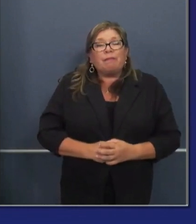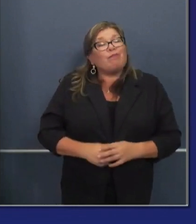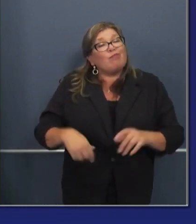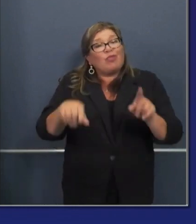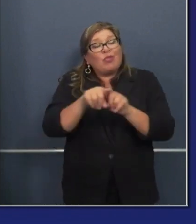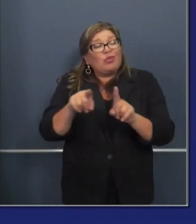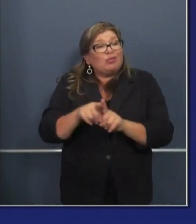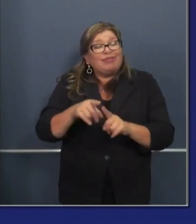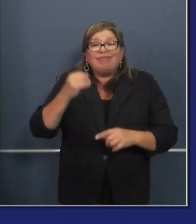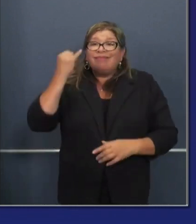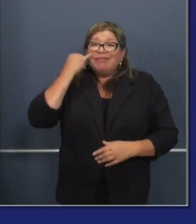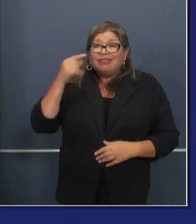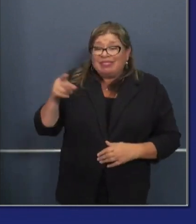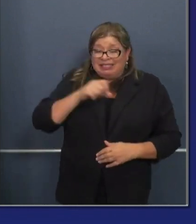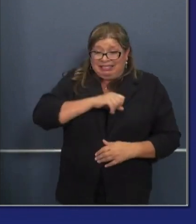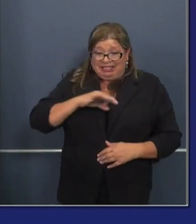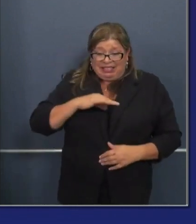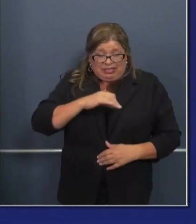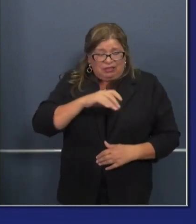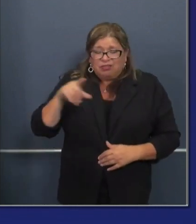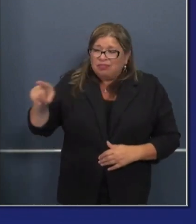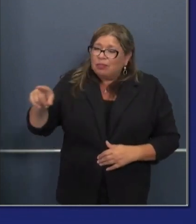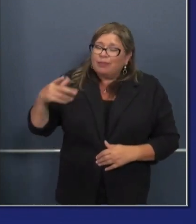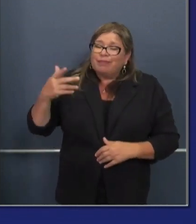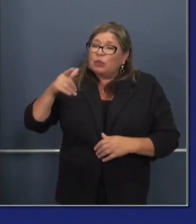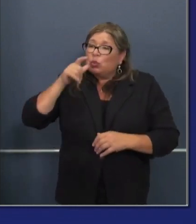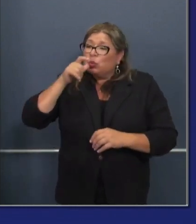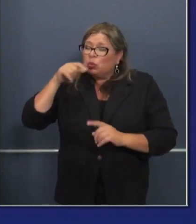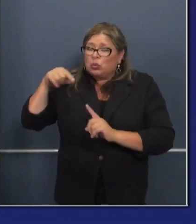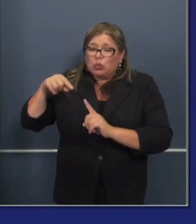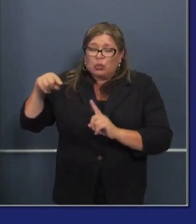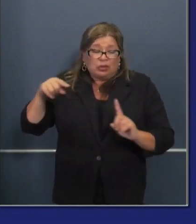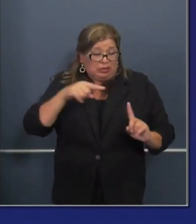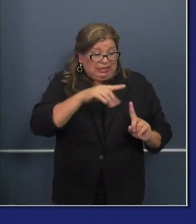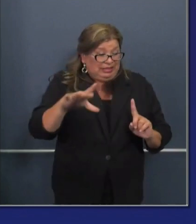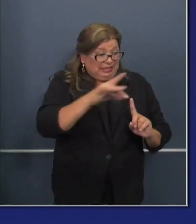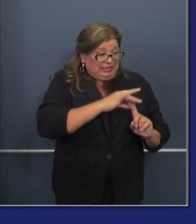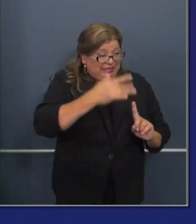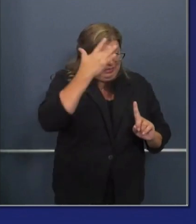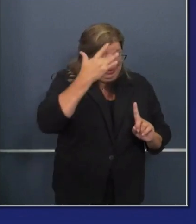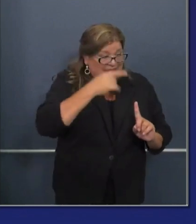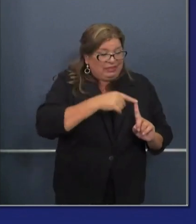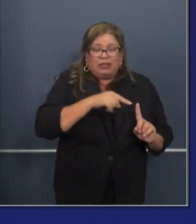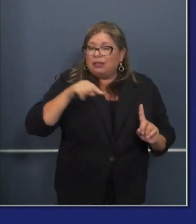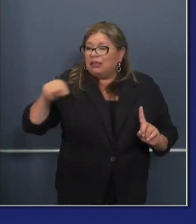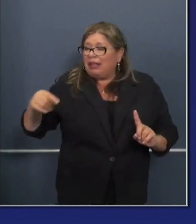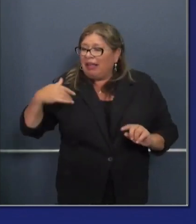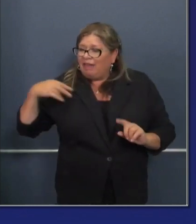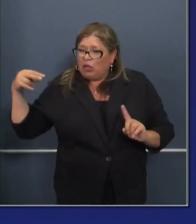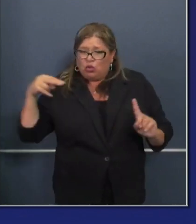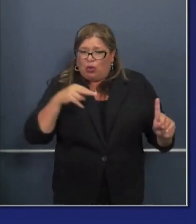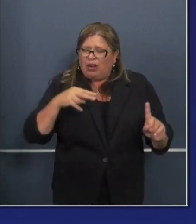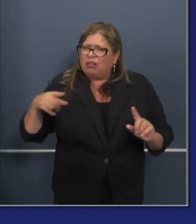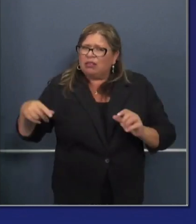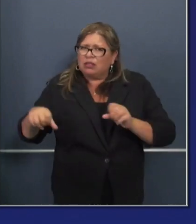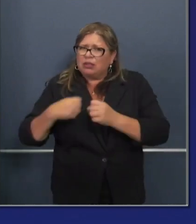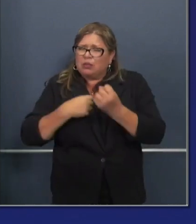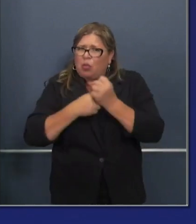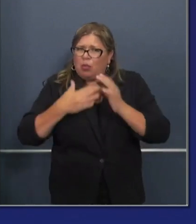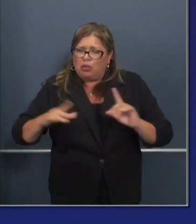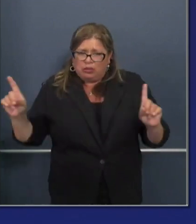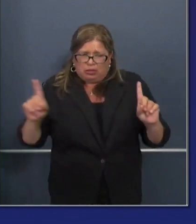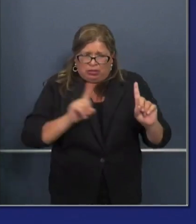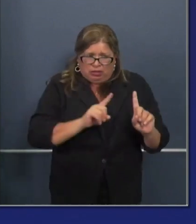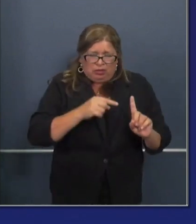some of the state staff. Call individuals who may have been exposed to understand what their real exposure was and whether they